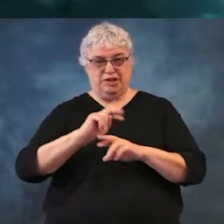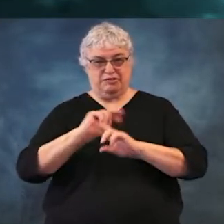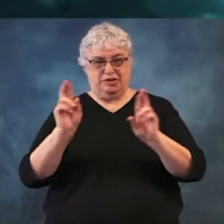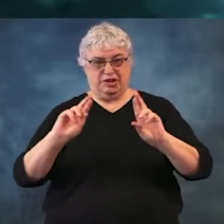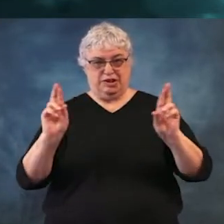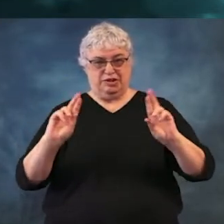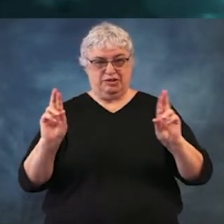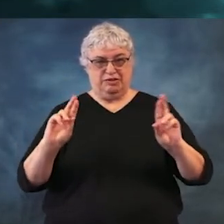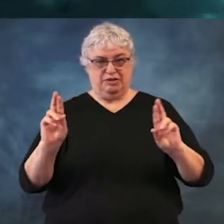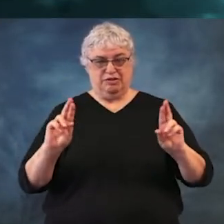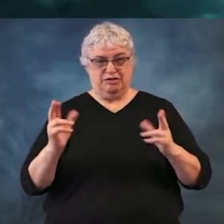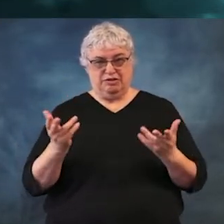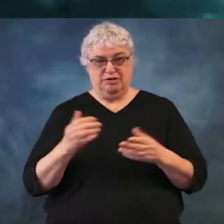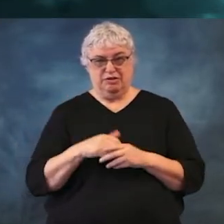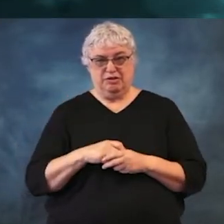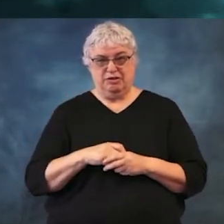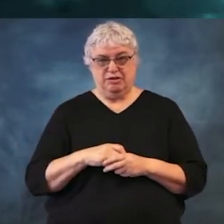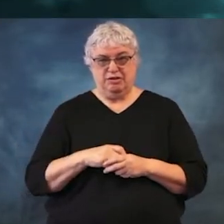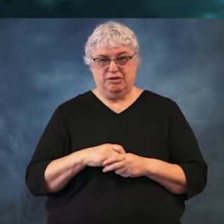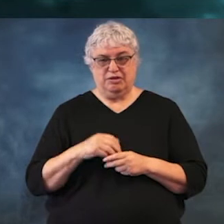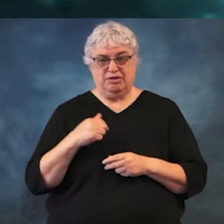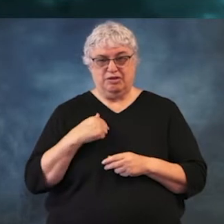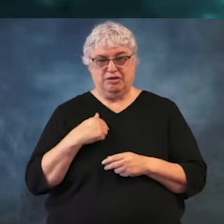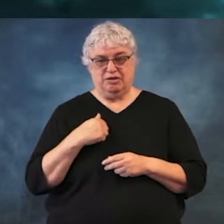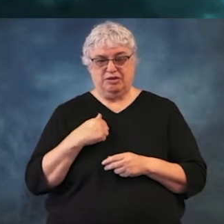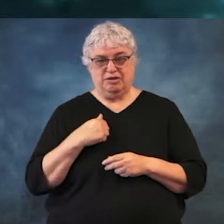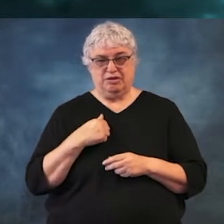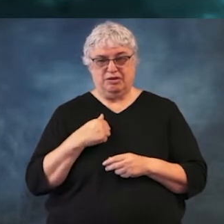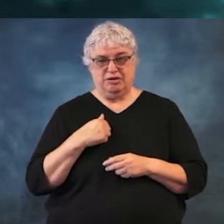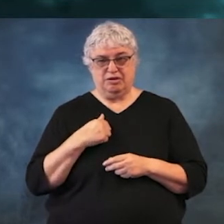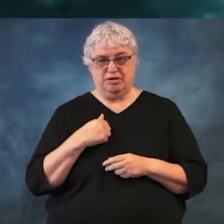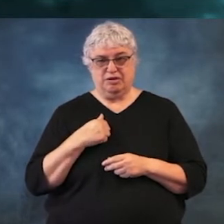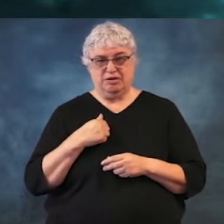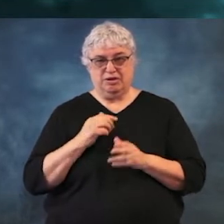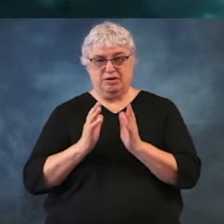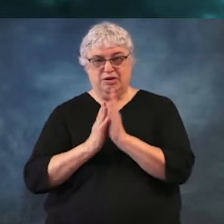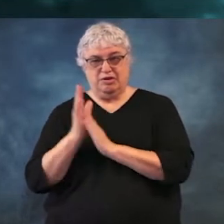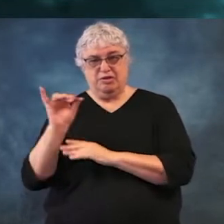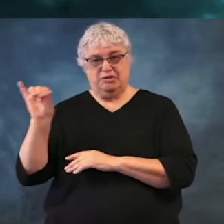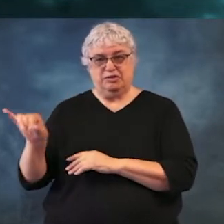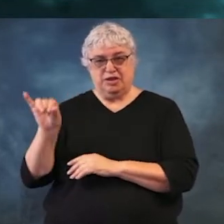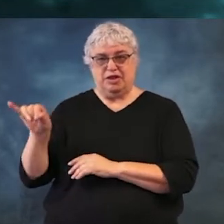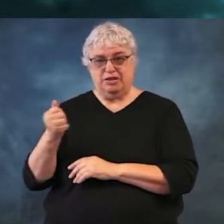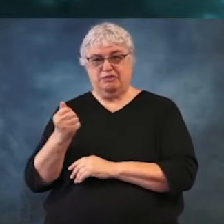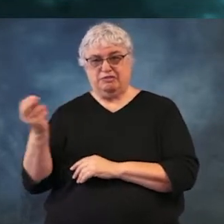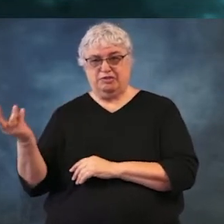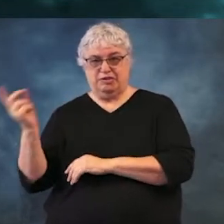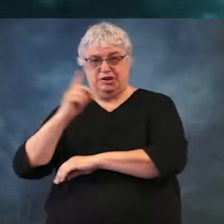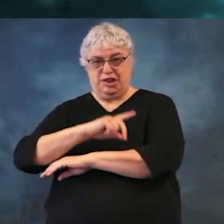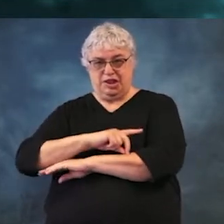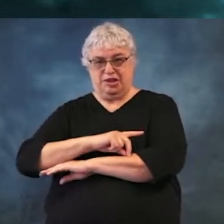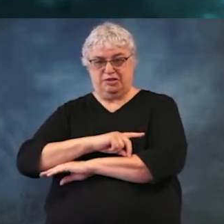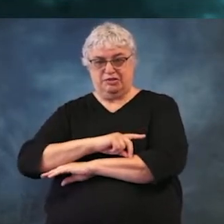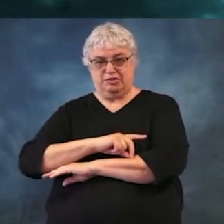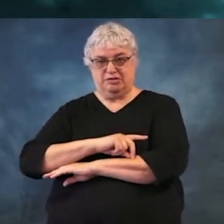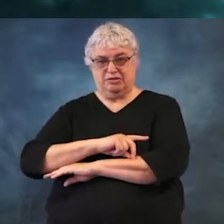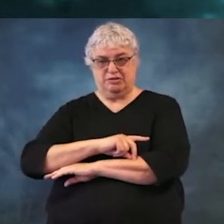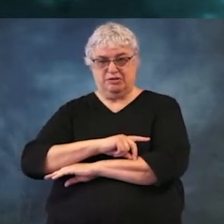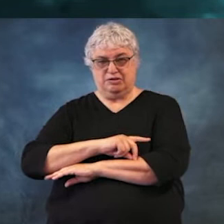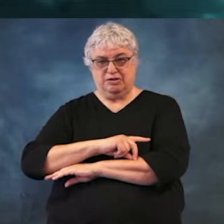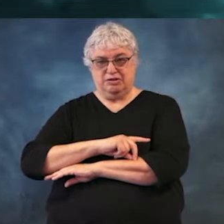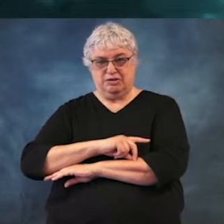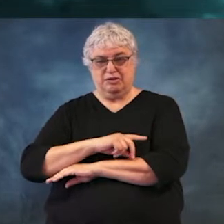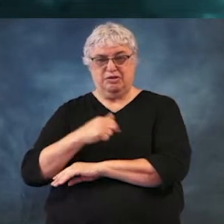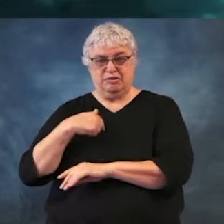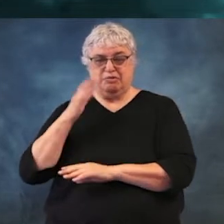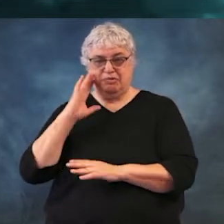go, and I would go away for a couple of days, and I